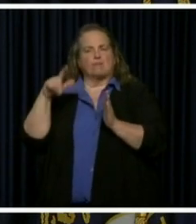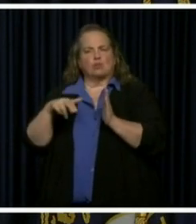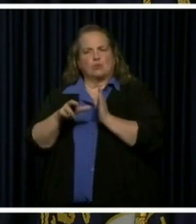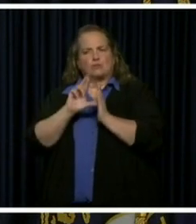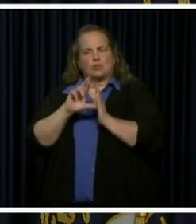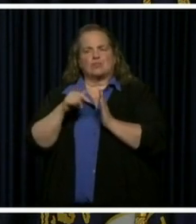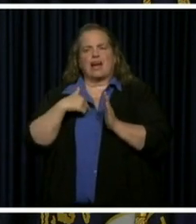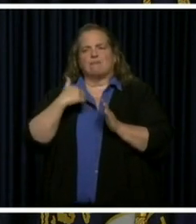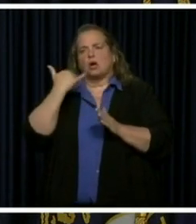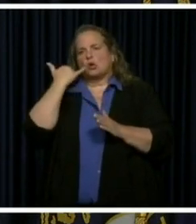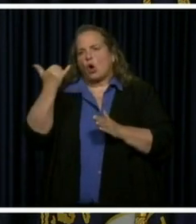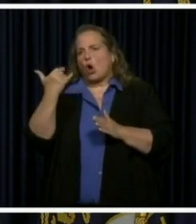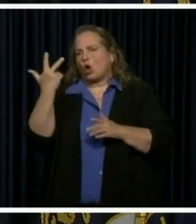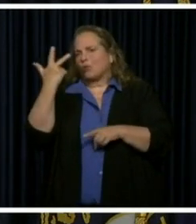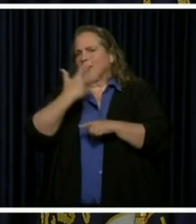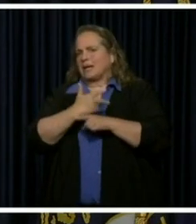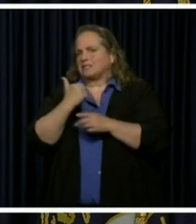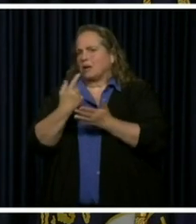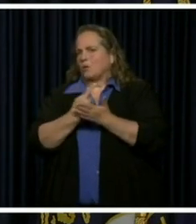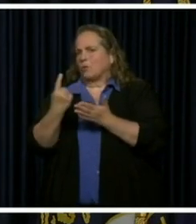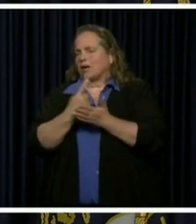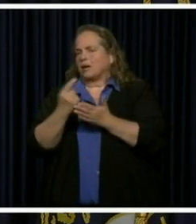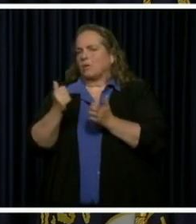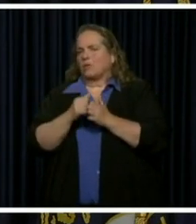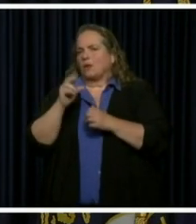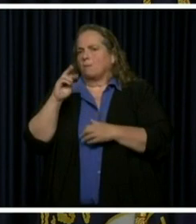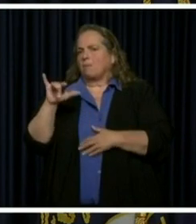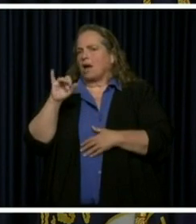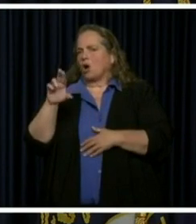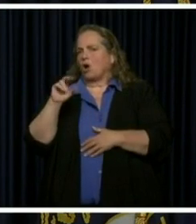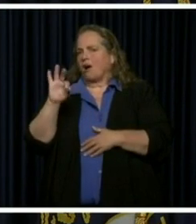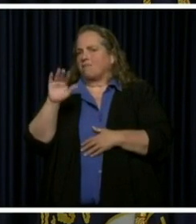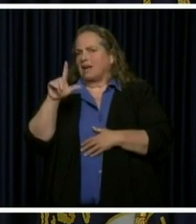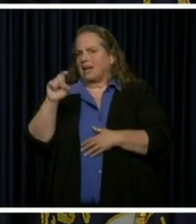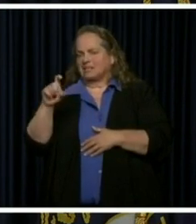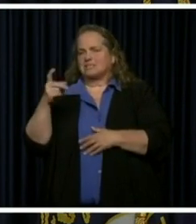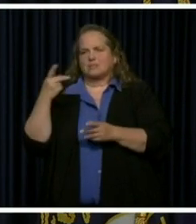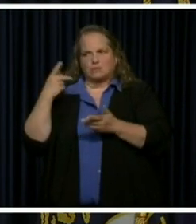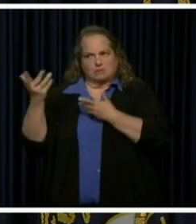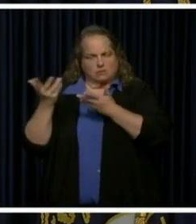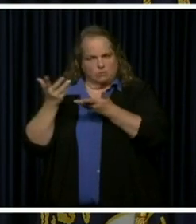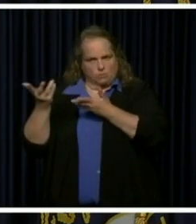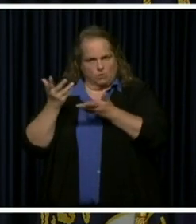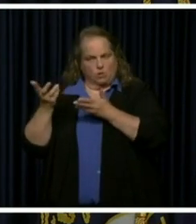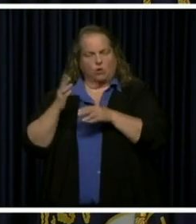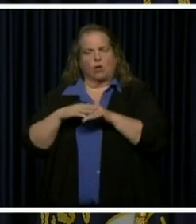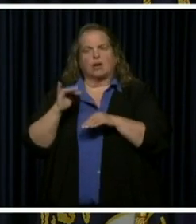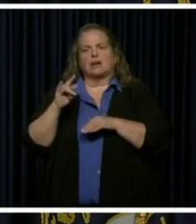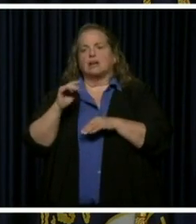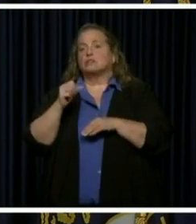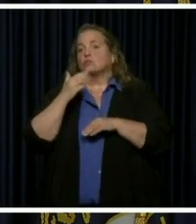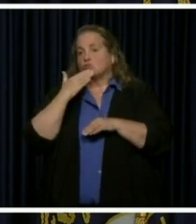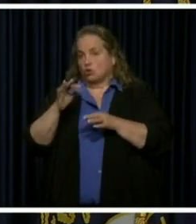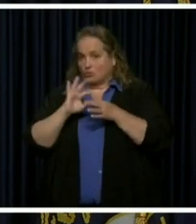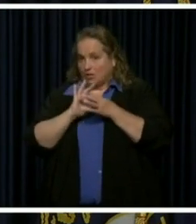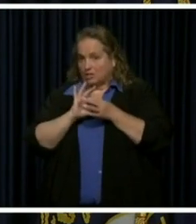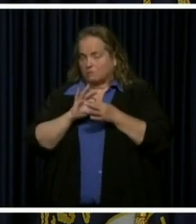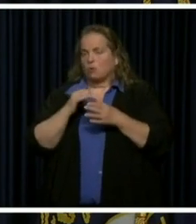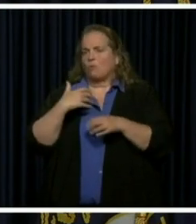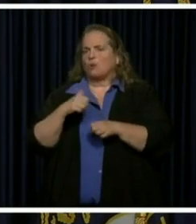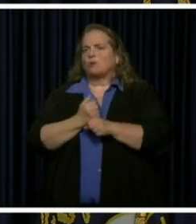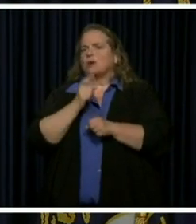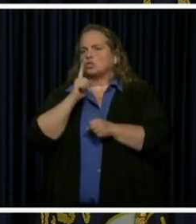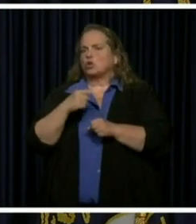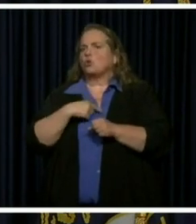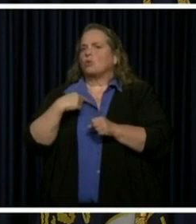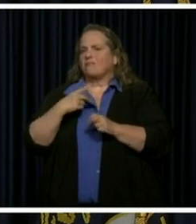call 3 days a week with the mayor of Lexington. We've been working hand in hand, and that's a good relationship, and we want to make sure